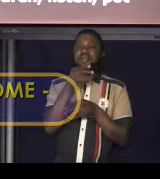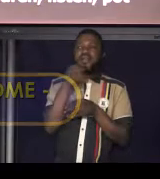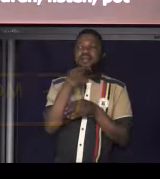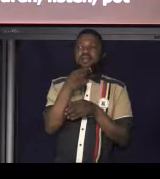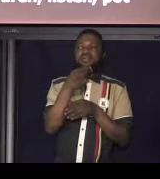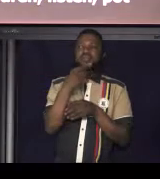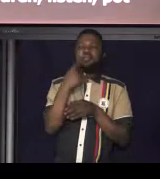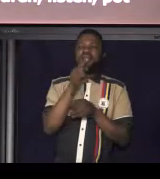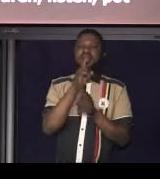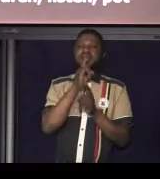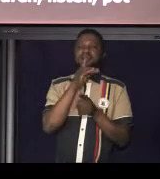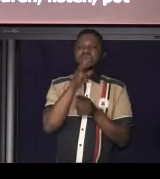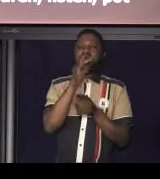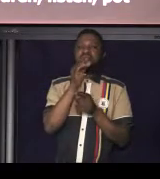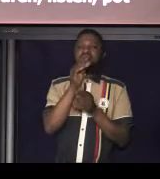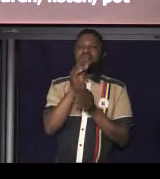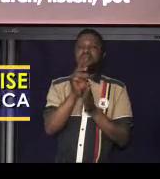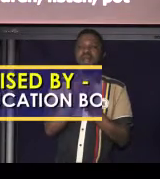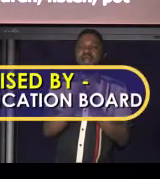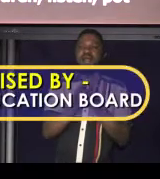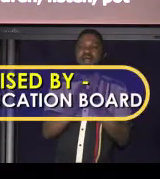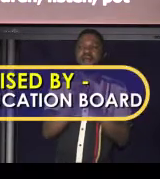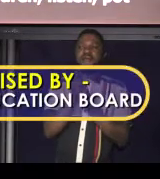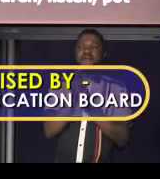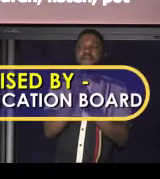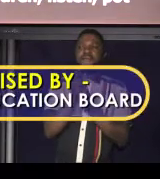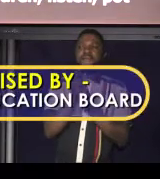H, air. So the answer is R.